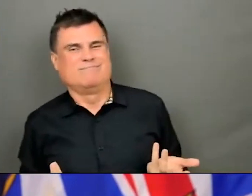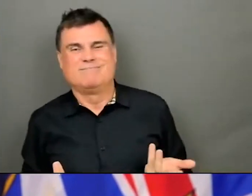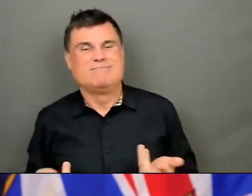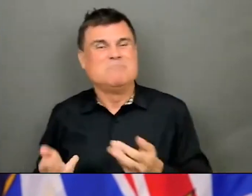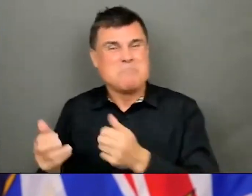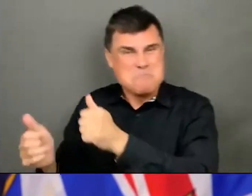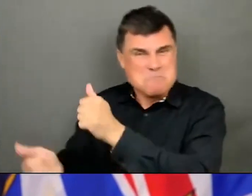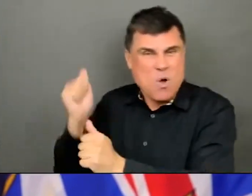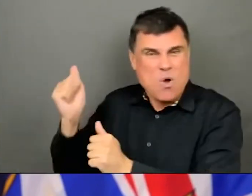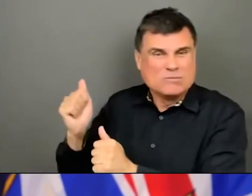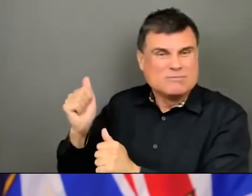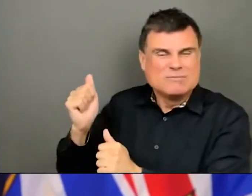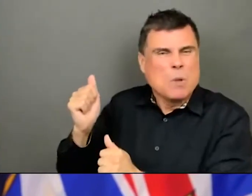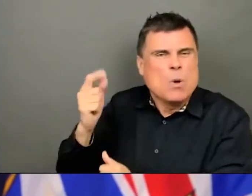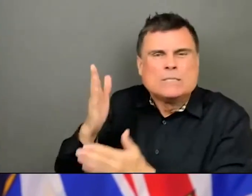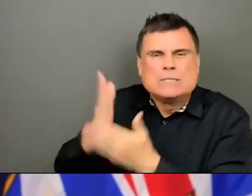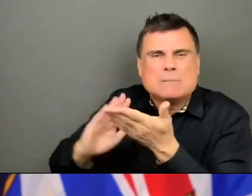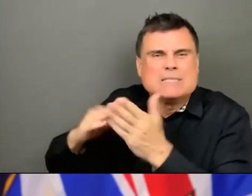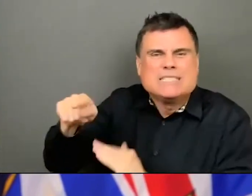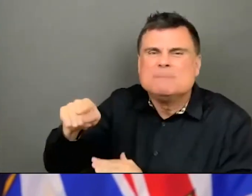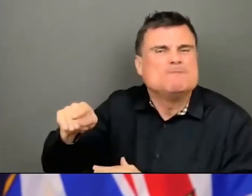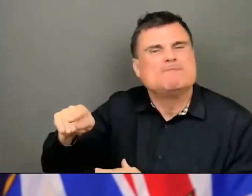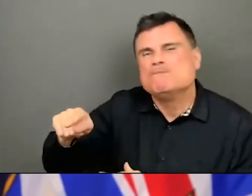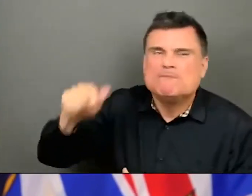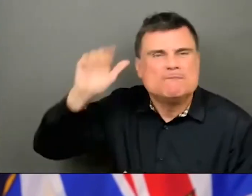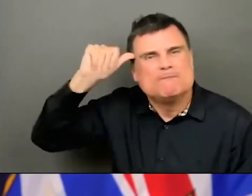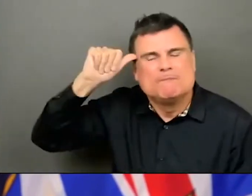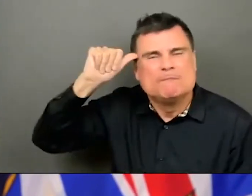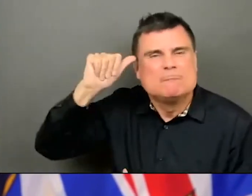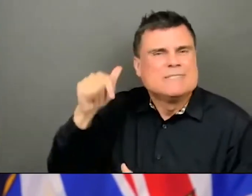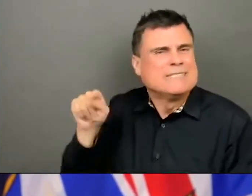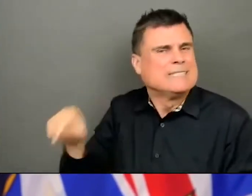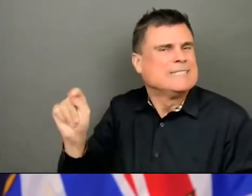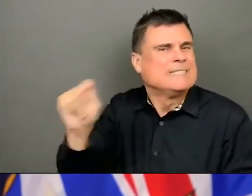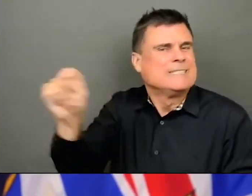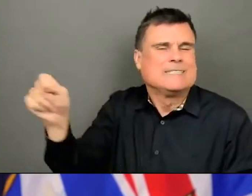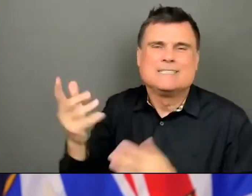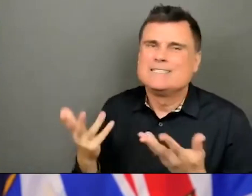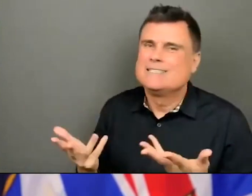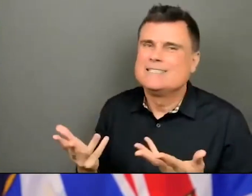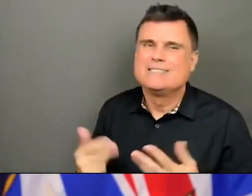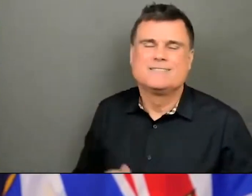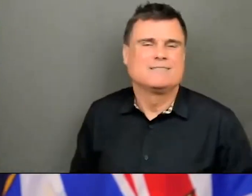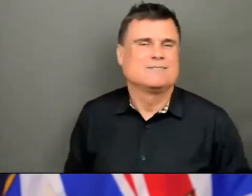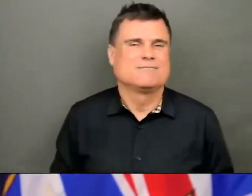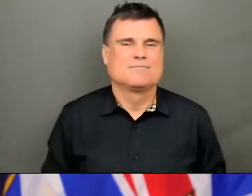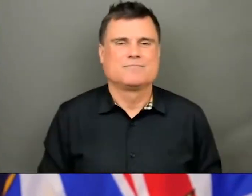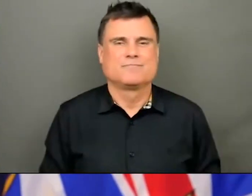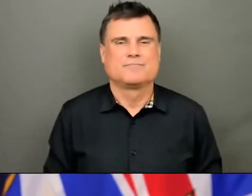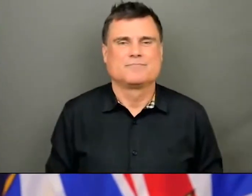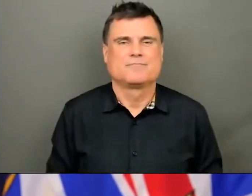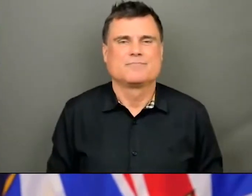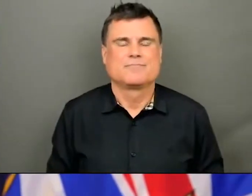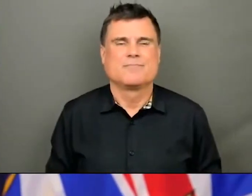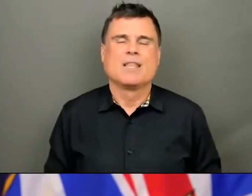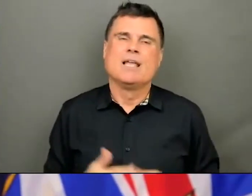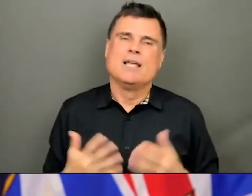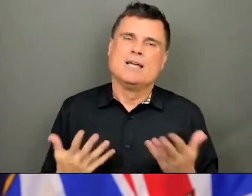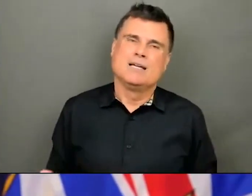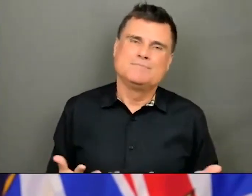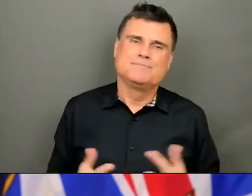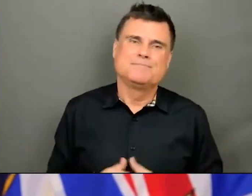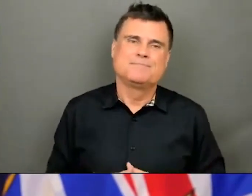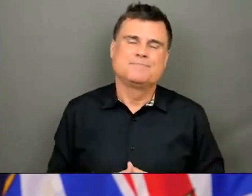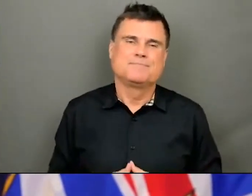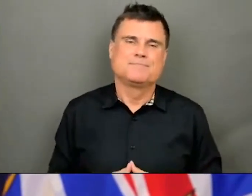make adjustments for that, and we're making those adjustments, and the teams at Interior Health are doing that. I would say as well, again, that